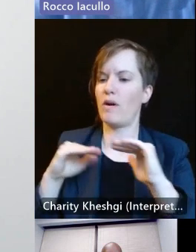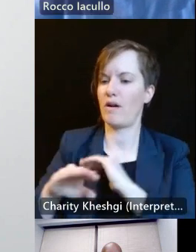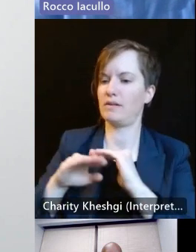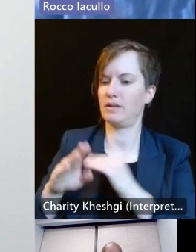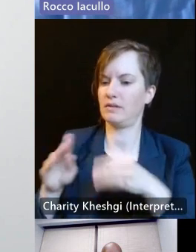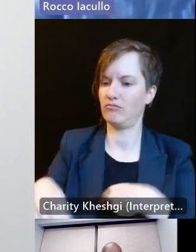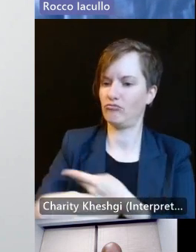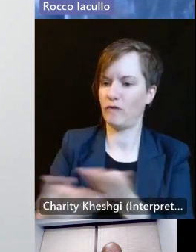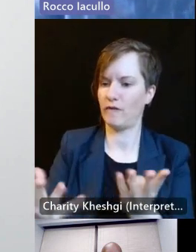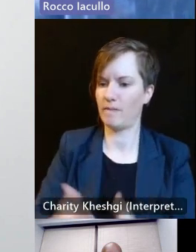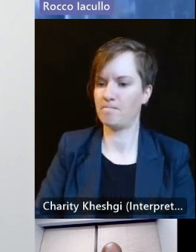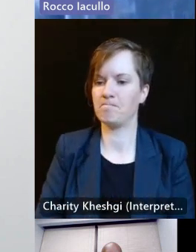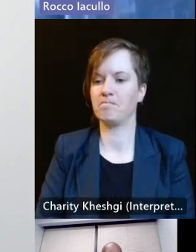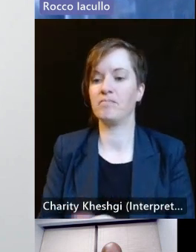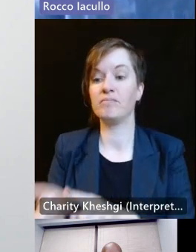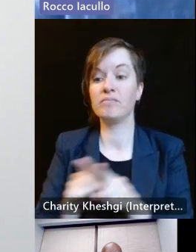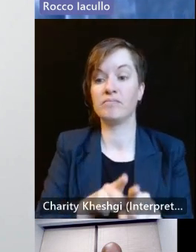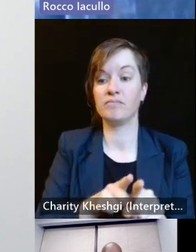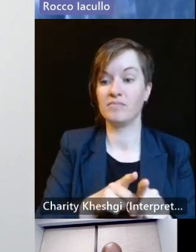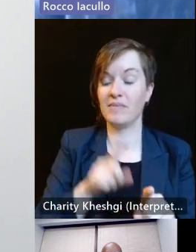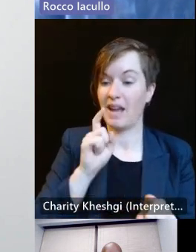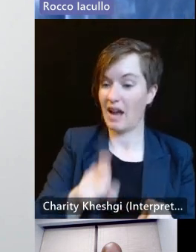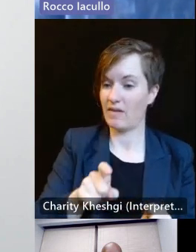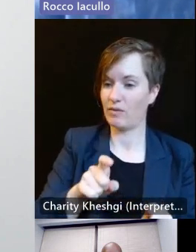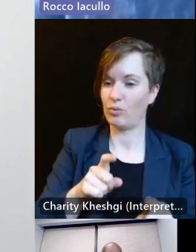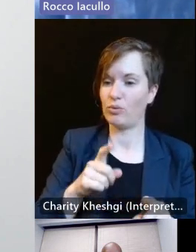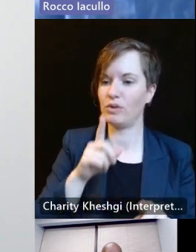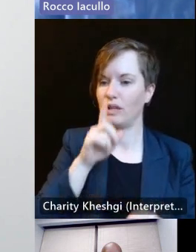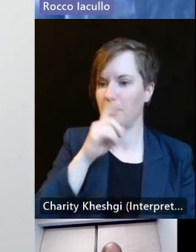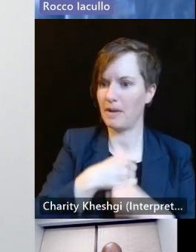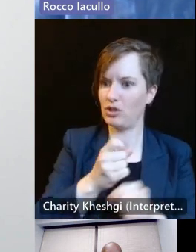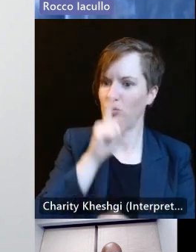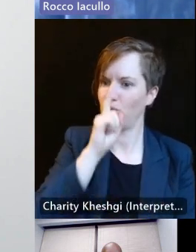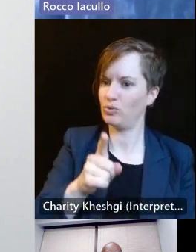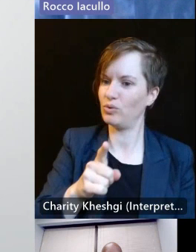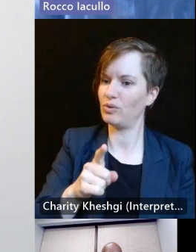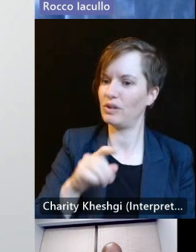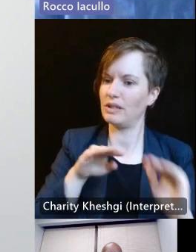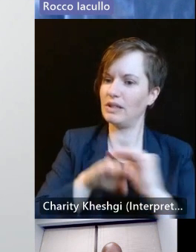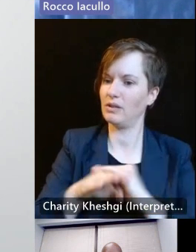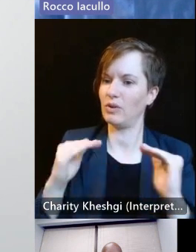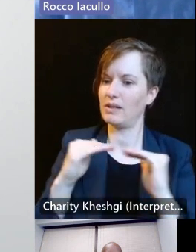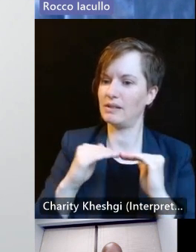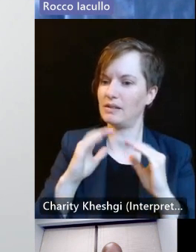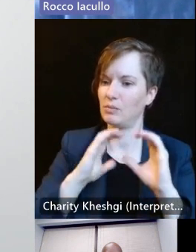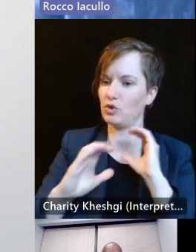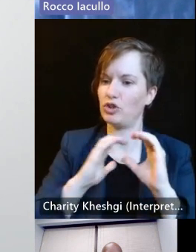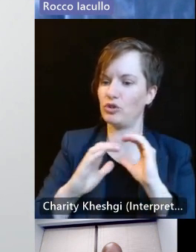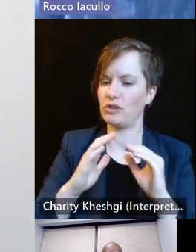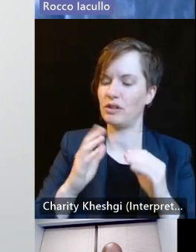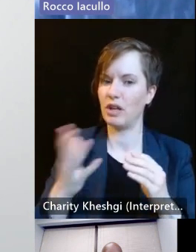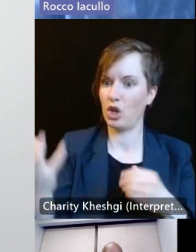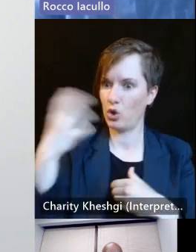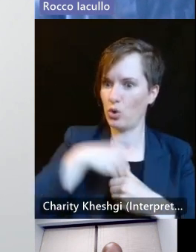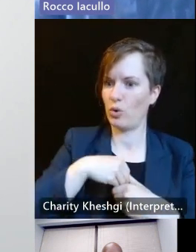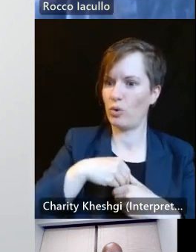communication with people with disabilities, including the provision of auxiliary aids and